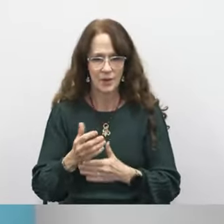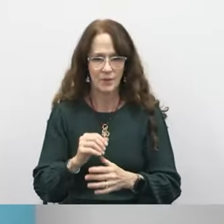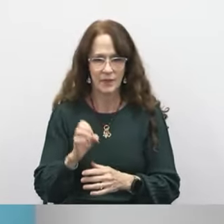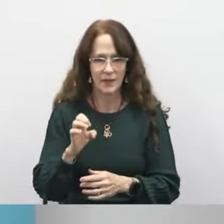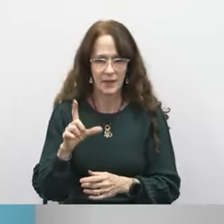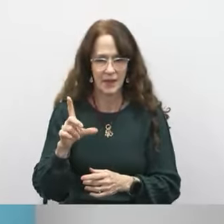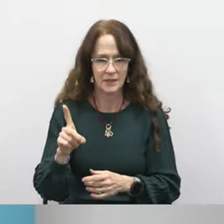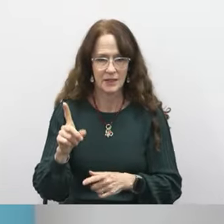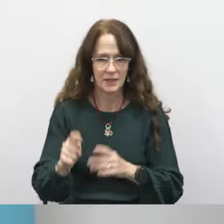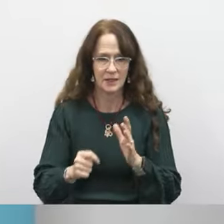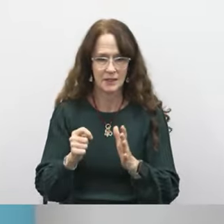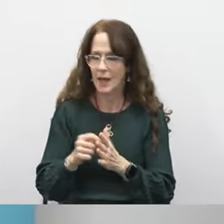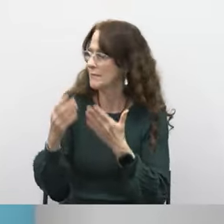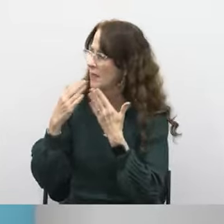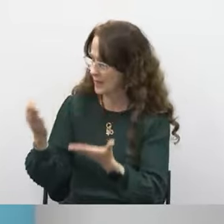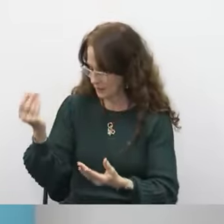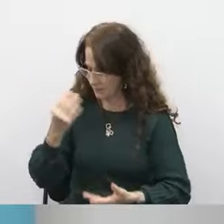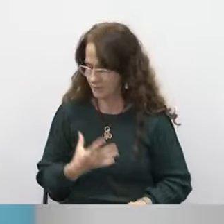time. Thank you for that. Mm-hmm.